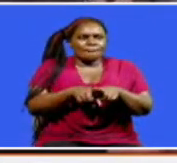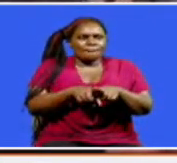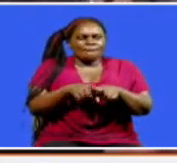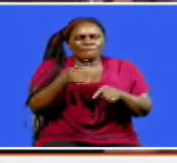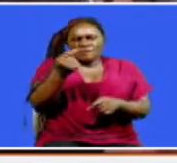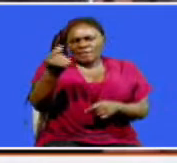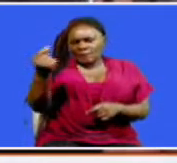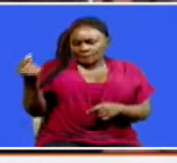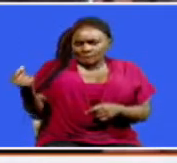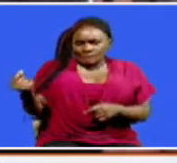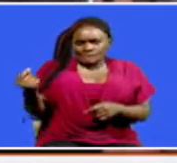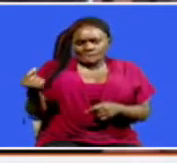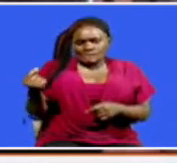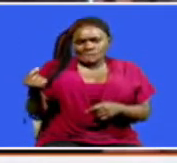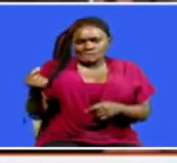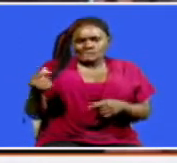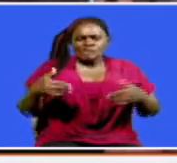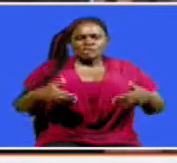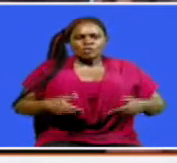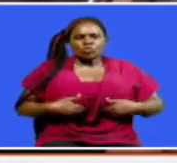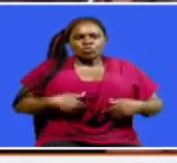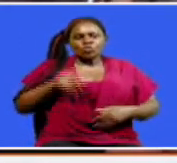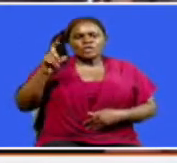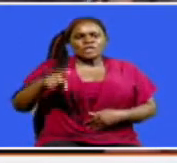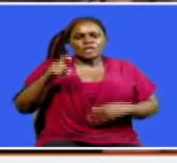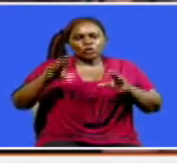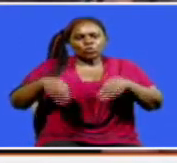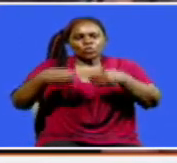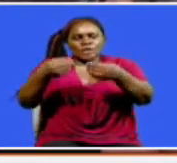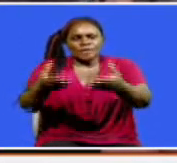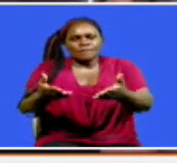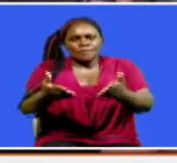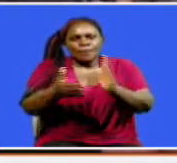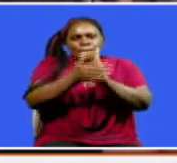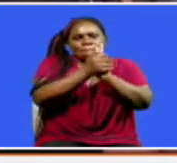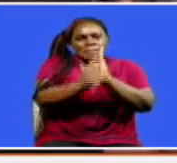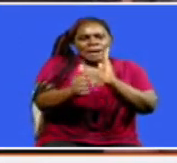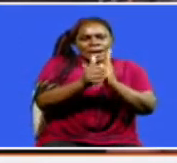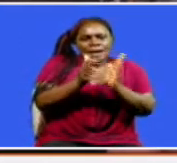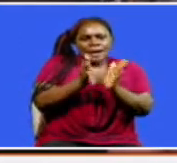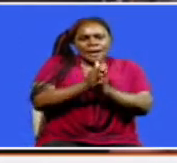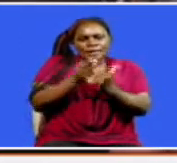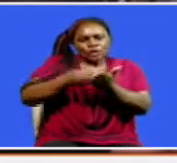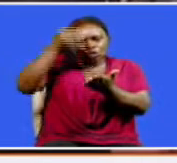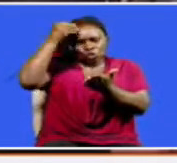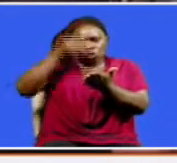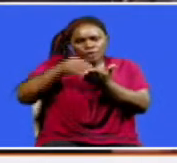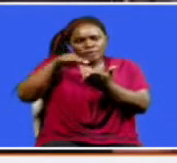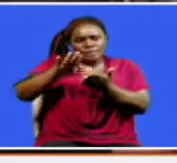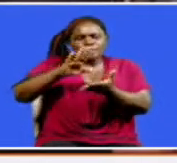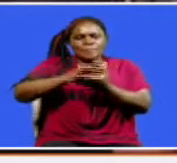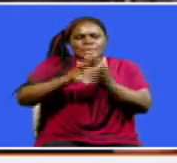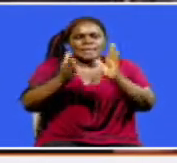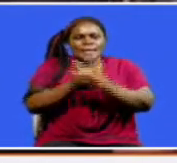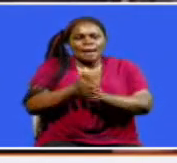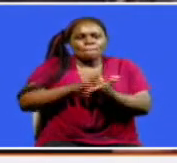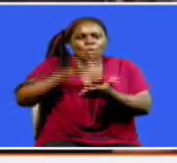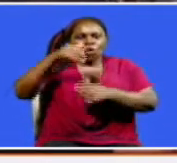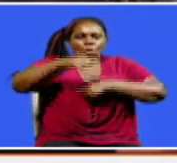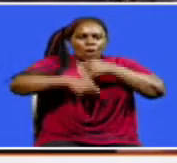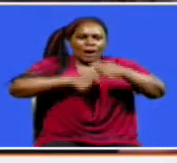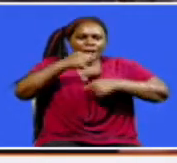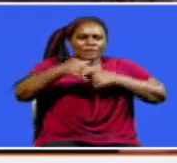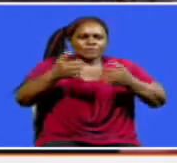very few. The youth need to be equipped with skills and knowledge so that they can become more